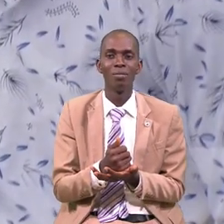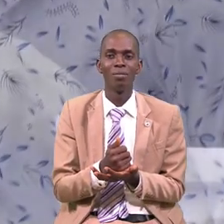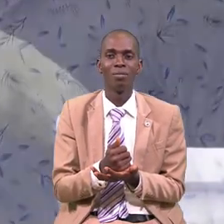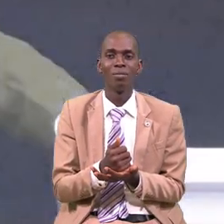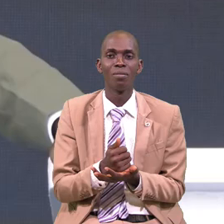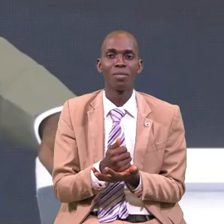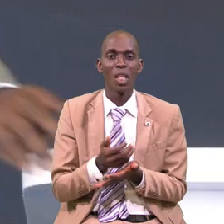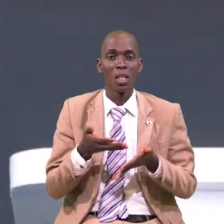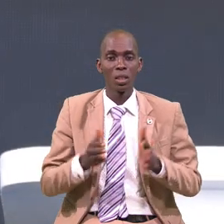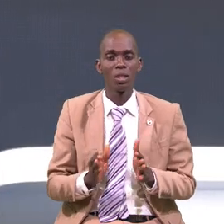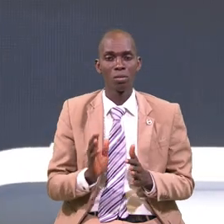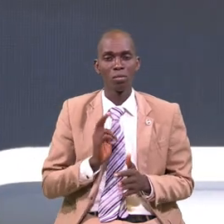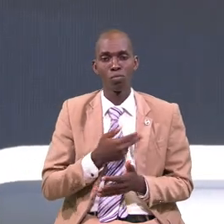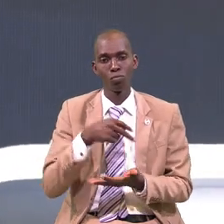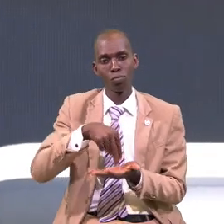Let's rise up and pray.